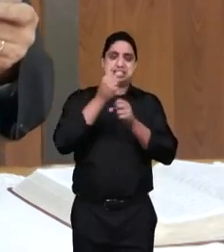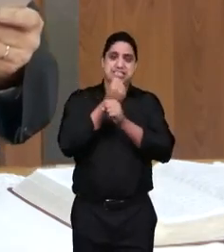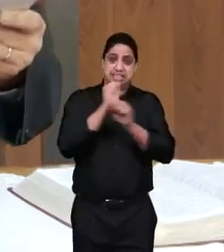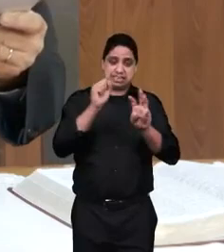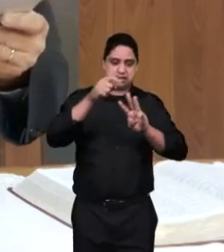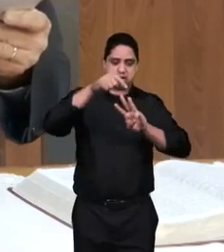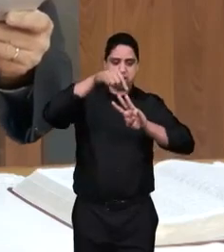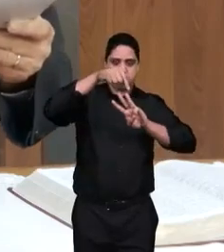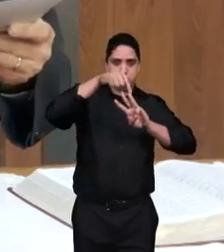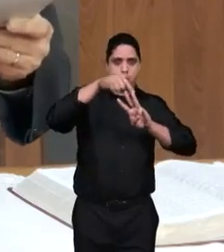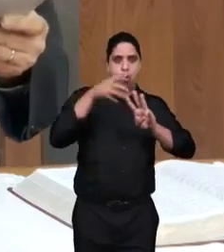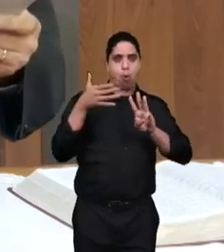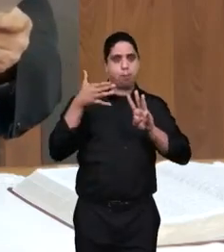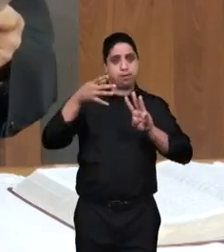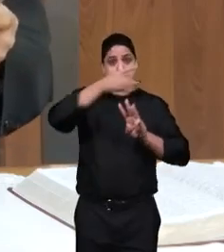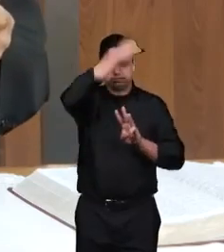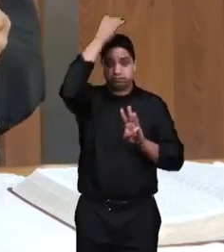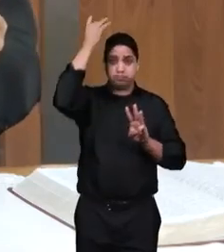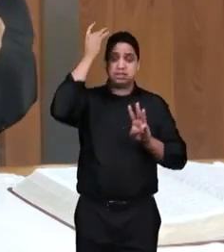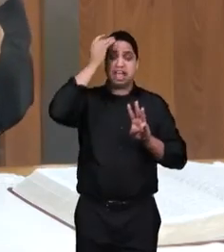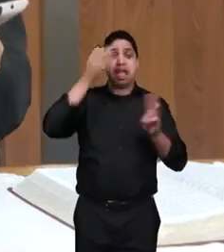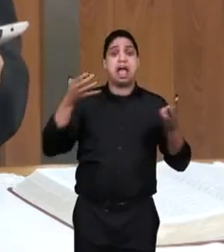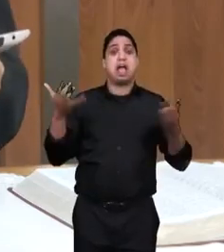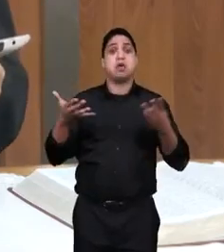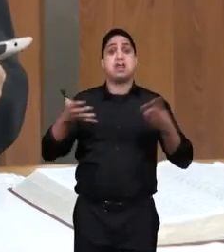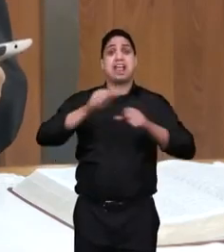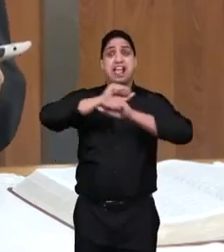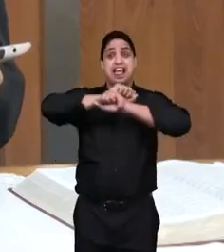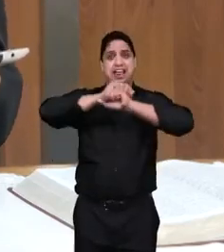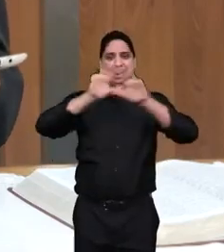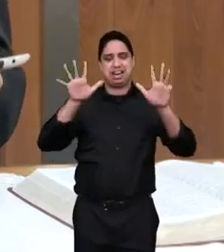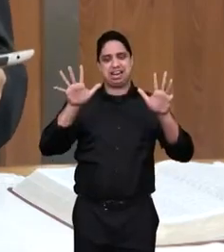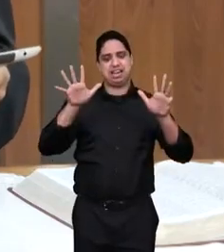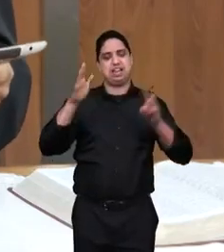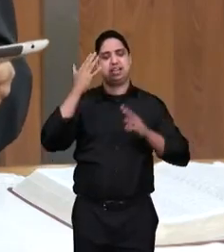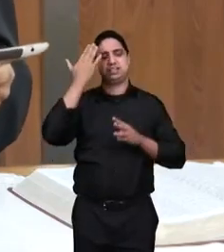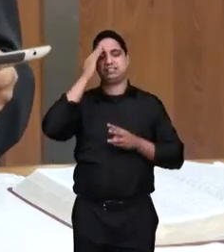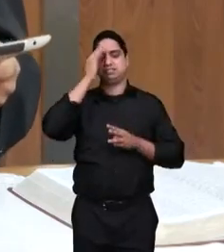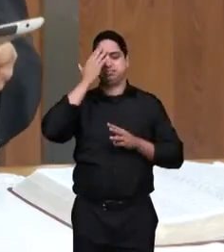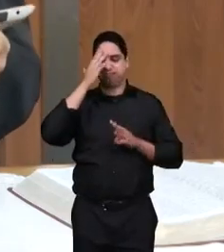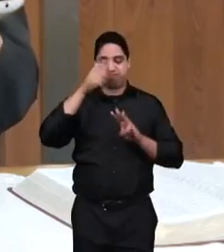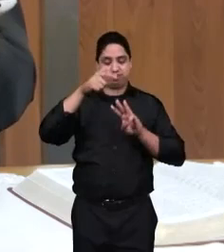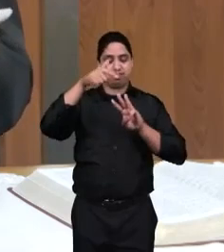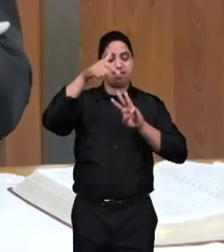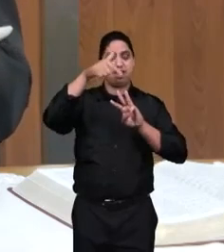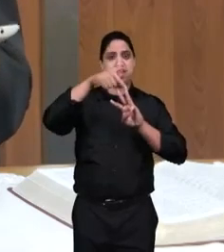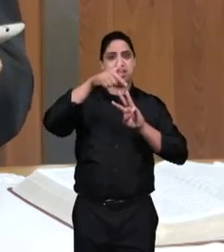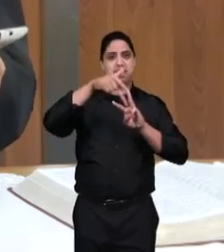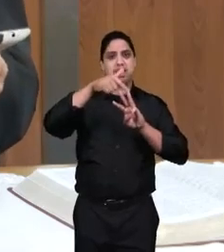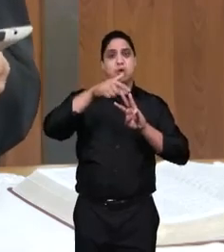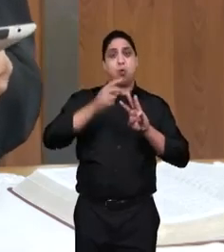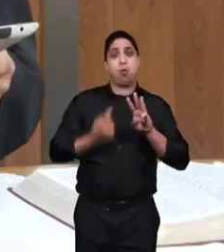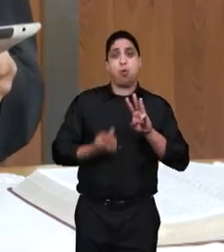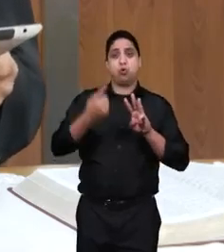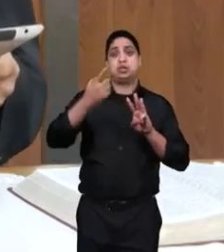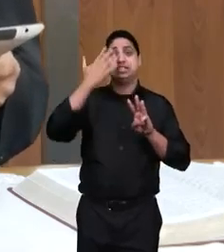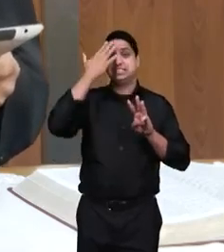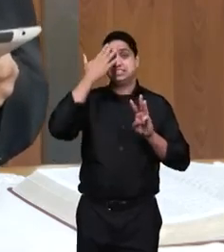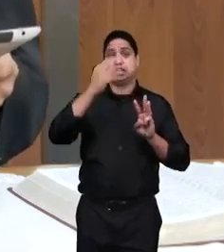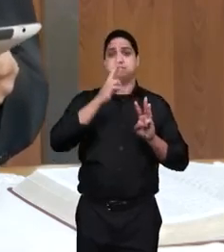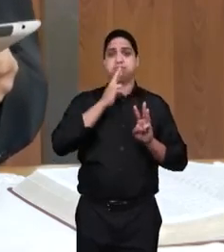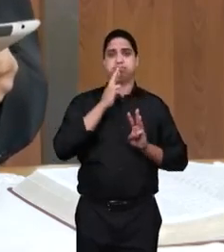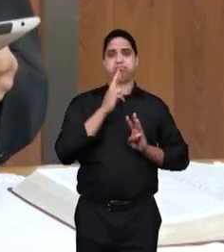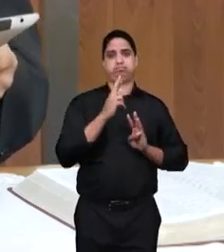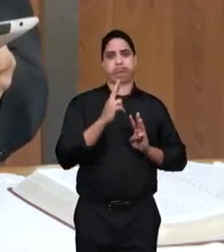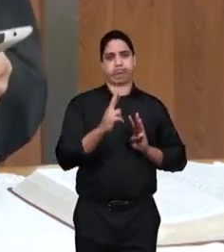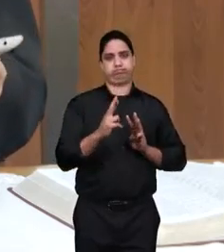of the Holy Spirit, he is the one that proposes the enigma, and he is the